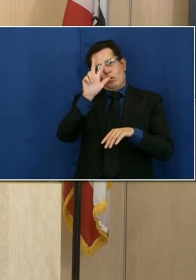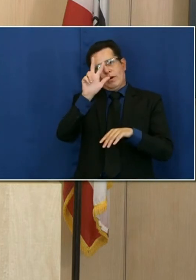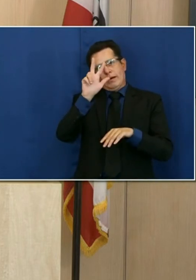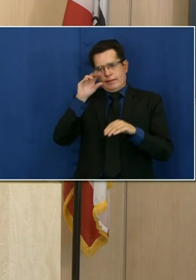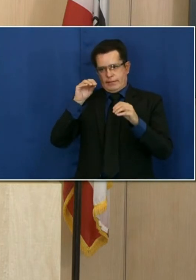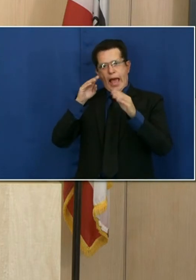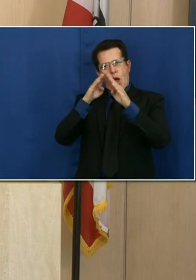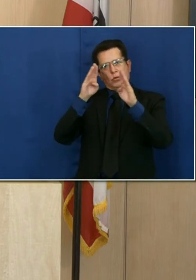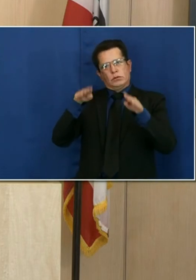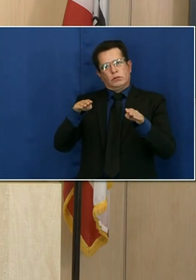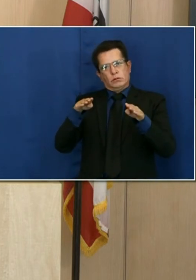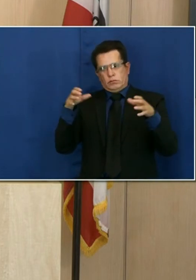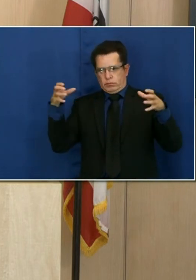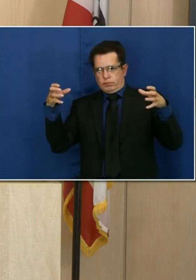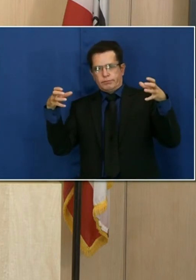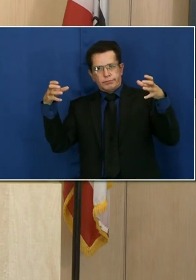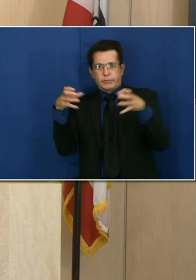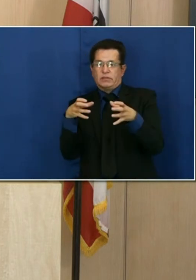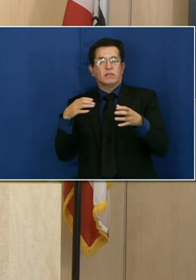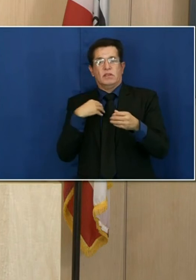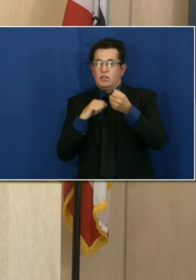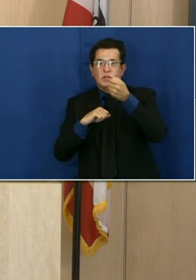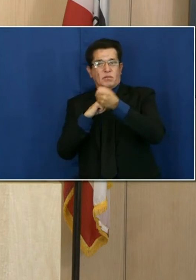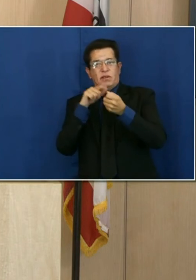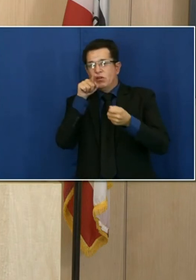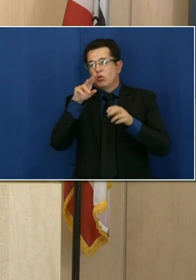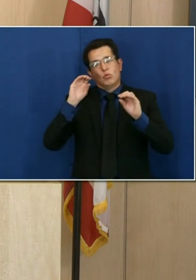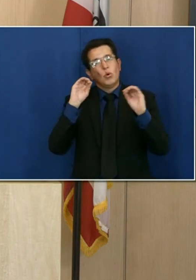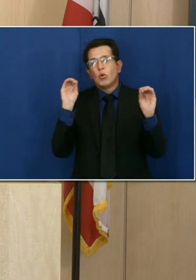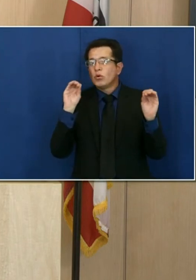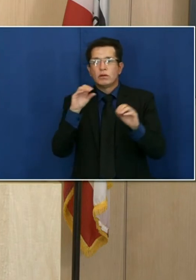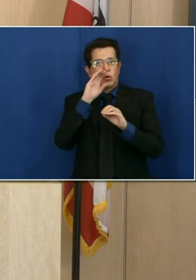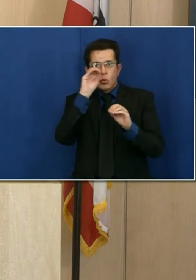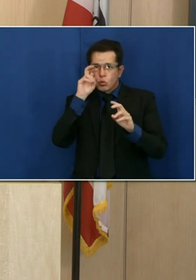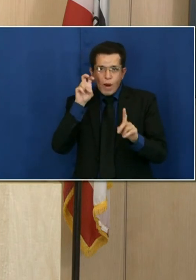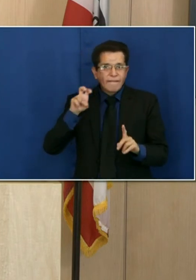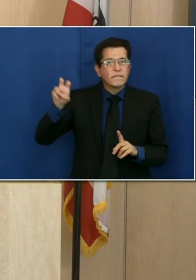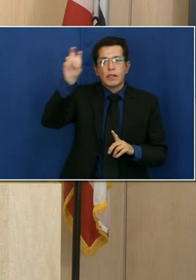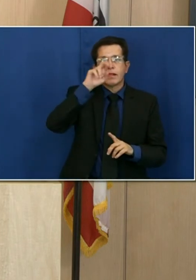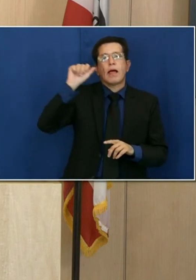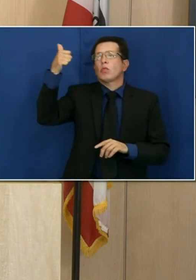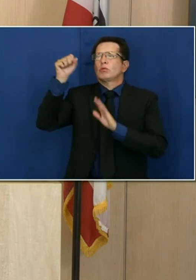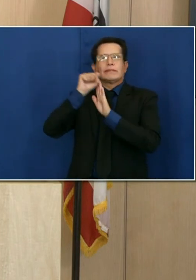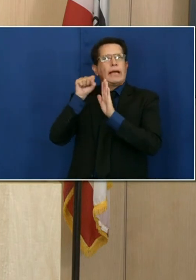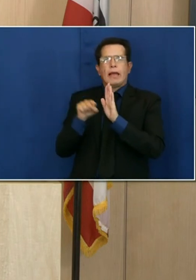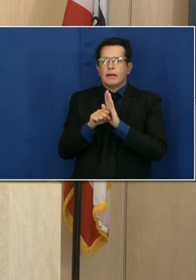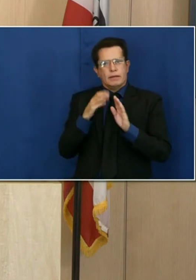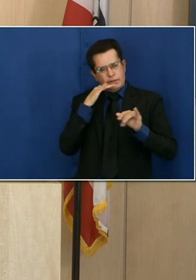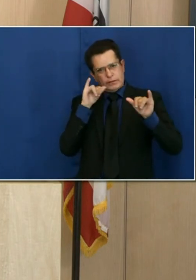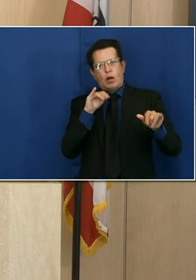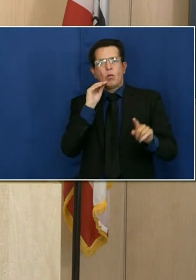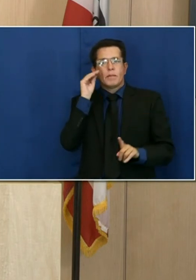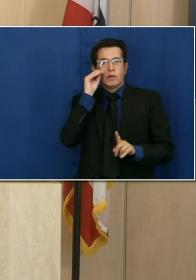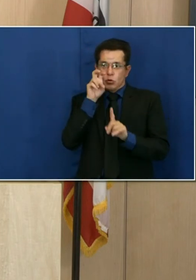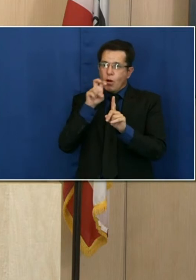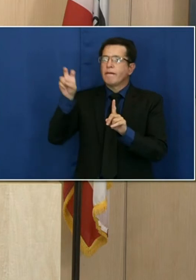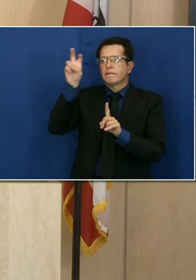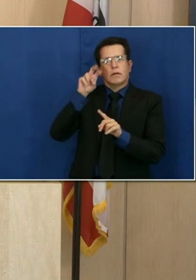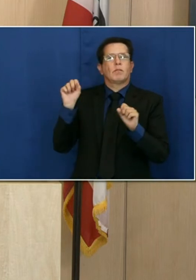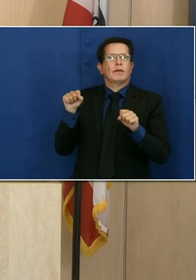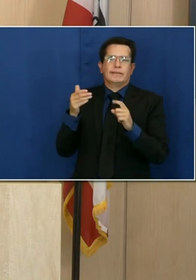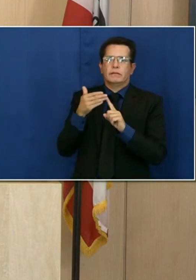households. I would strongly encourage you not to travel out of state, because that is an